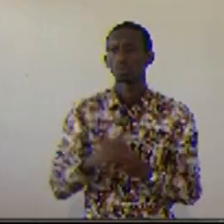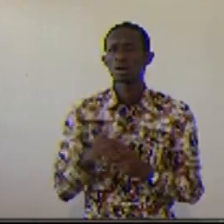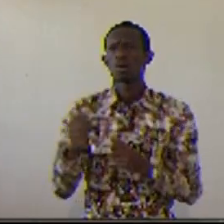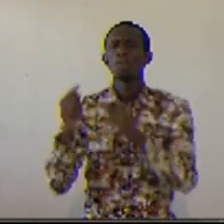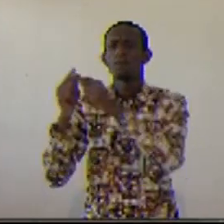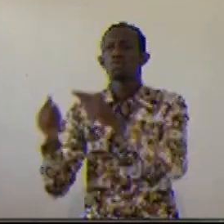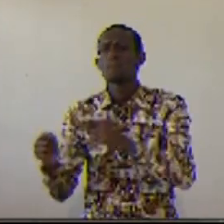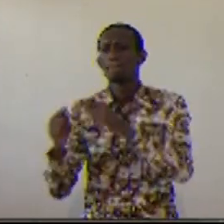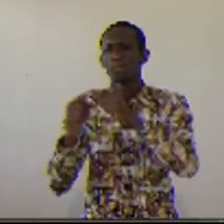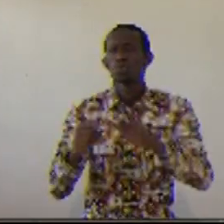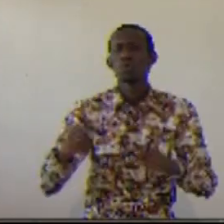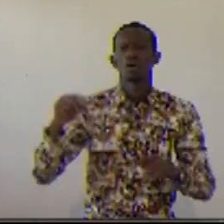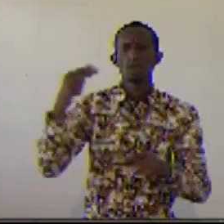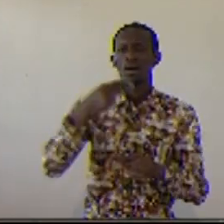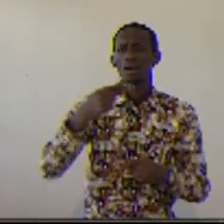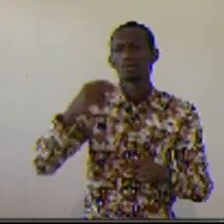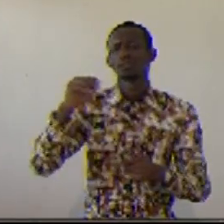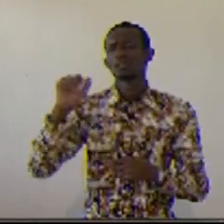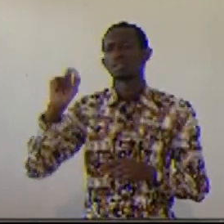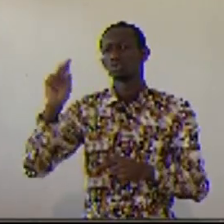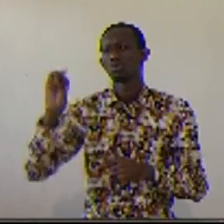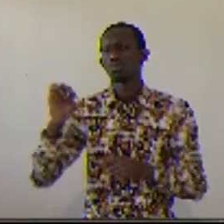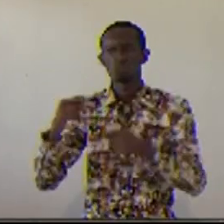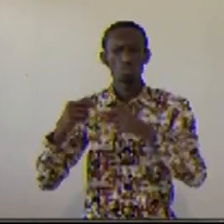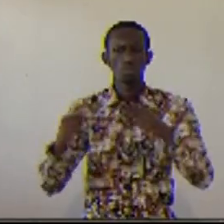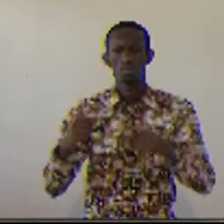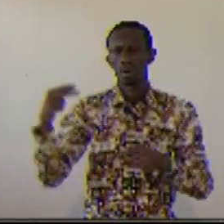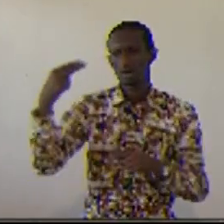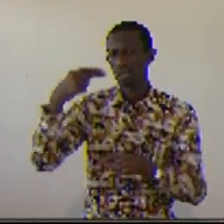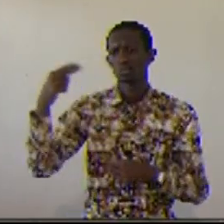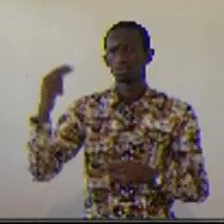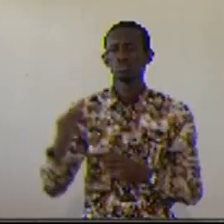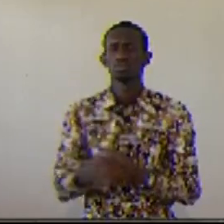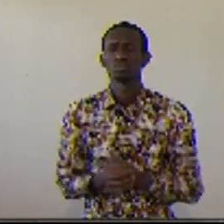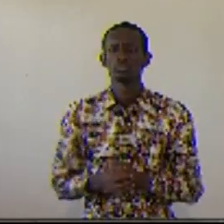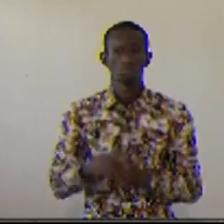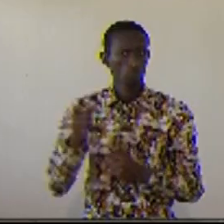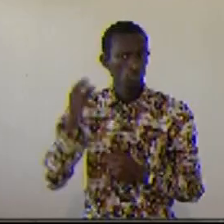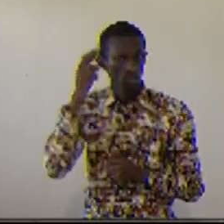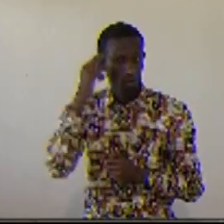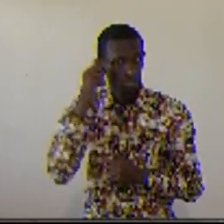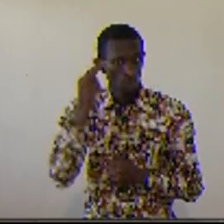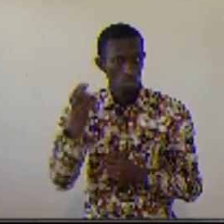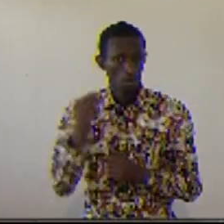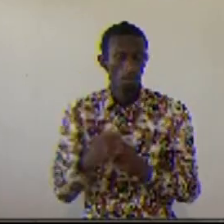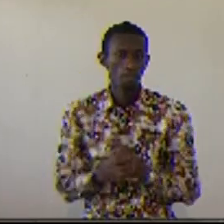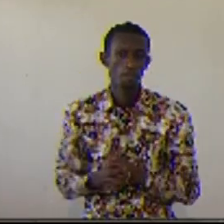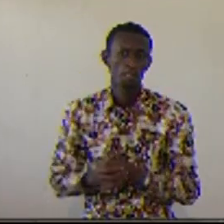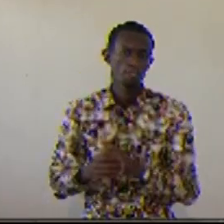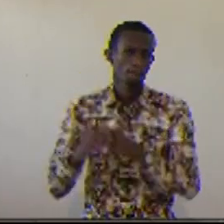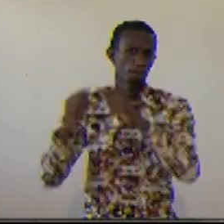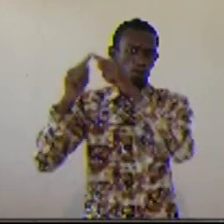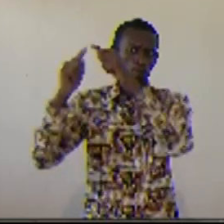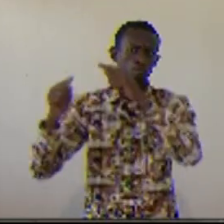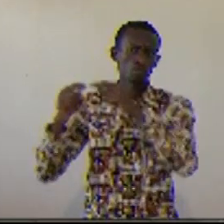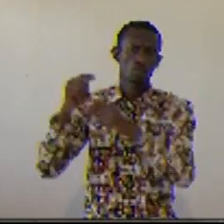hydrogen, another hydrogen, and another hydrogen, like that. So when you look at this carbon here,